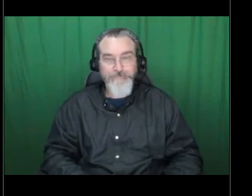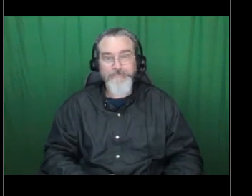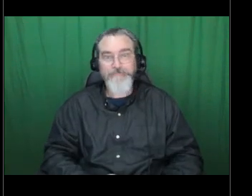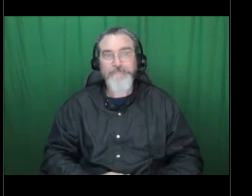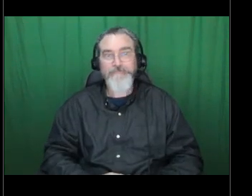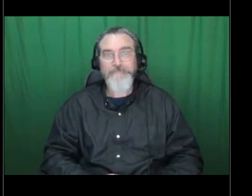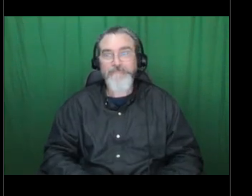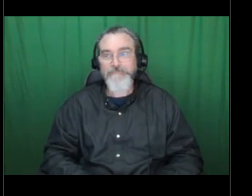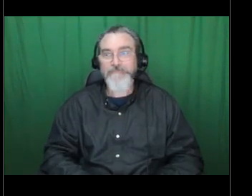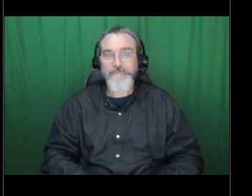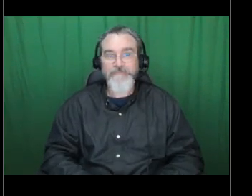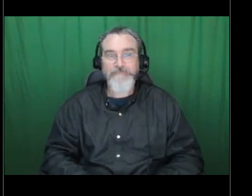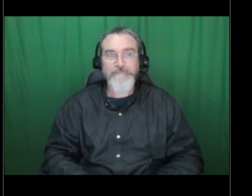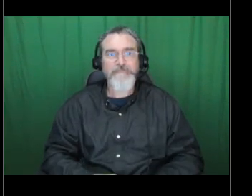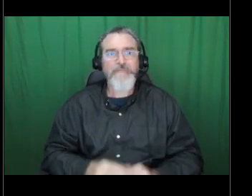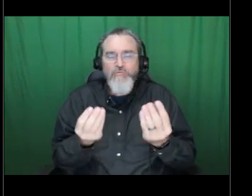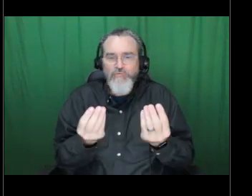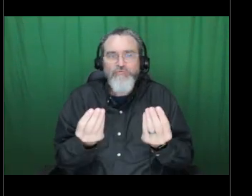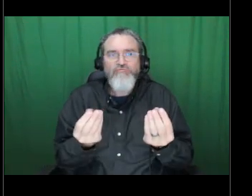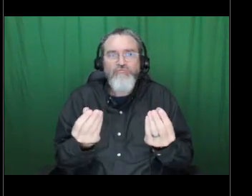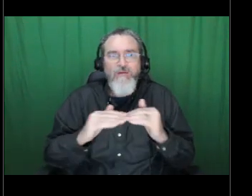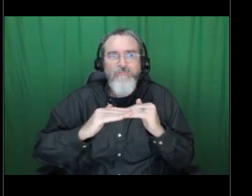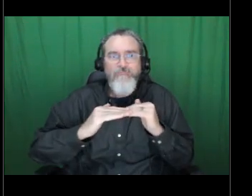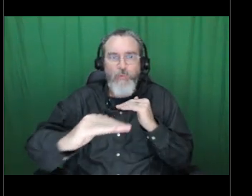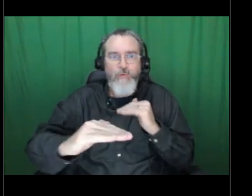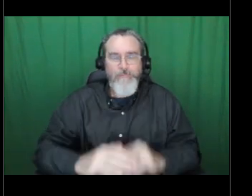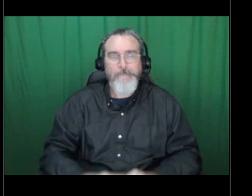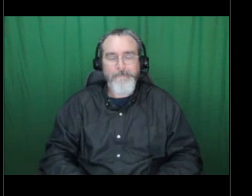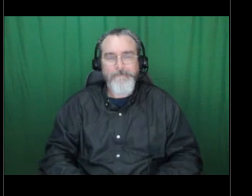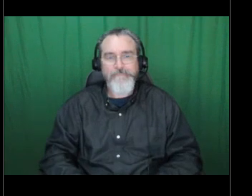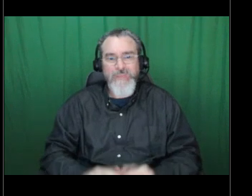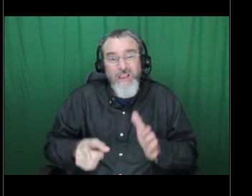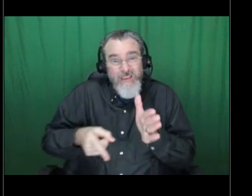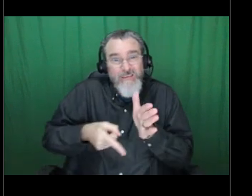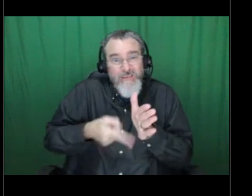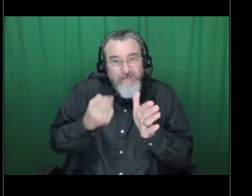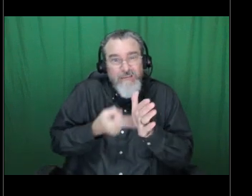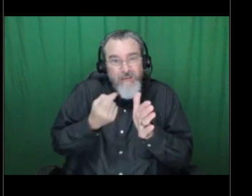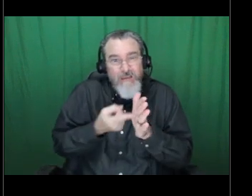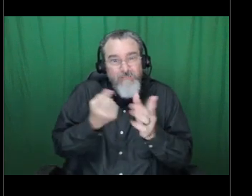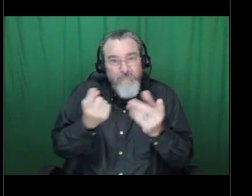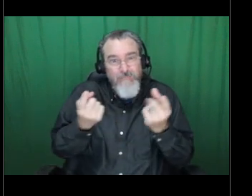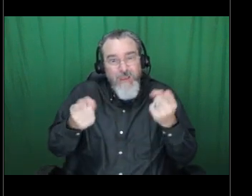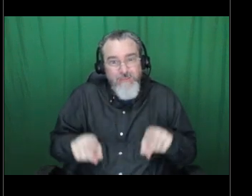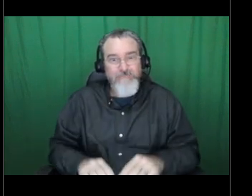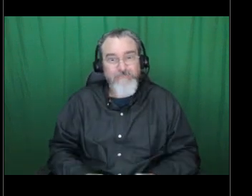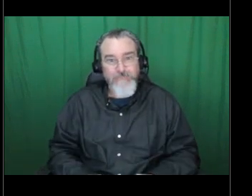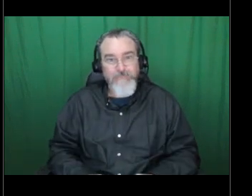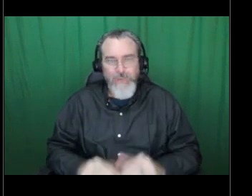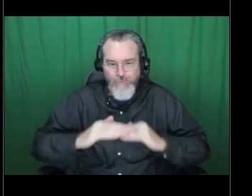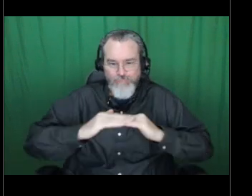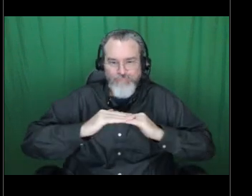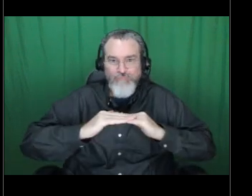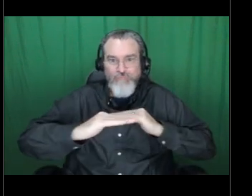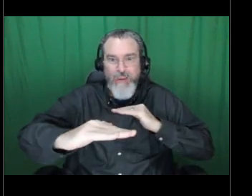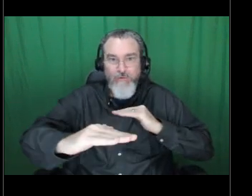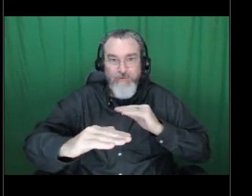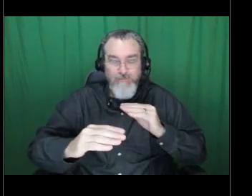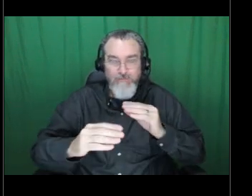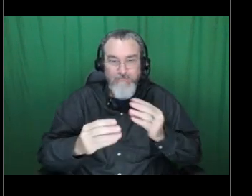Ground floor. In some circumstances, the ground floor may not be at